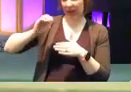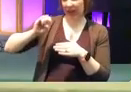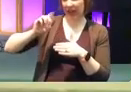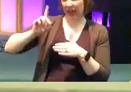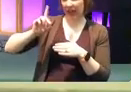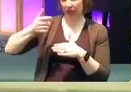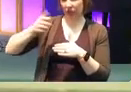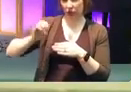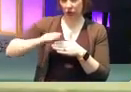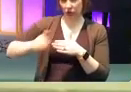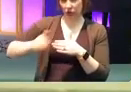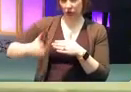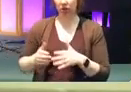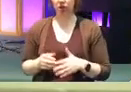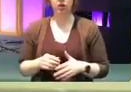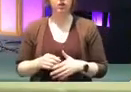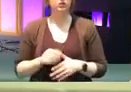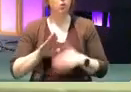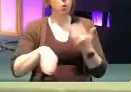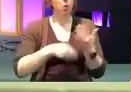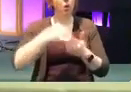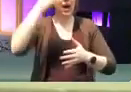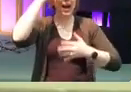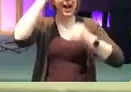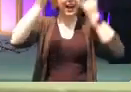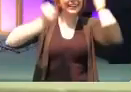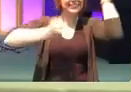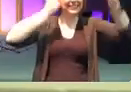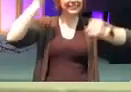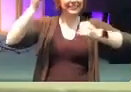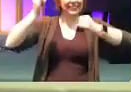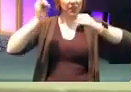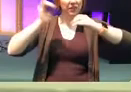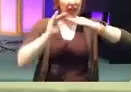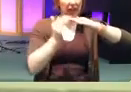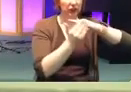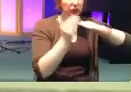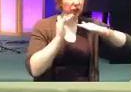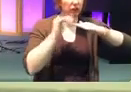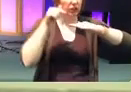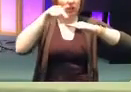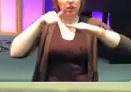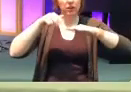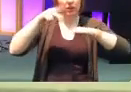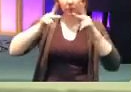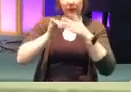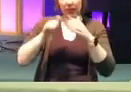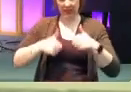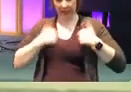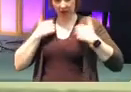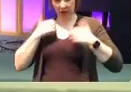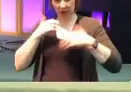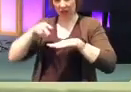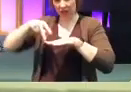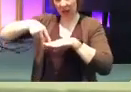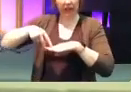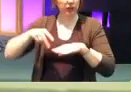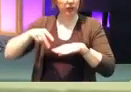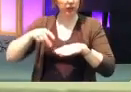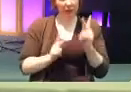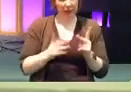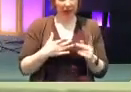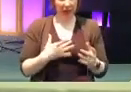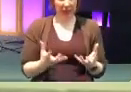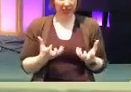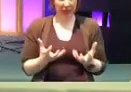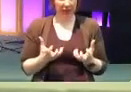edge. Now, this whole idea of the edge, you've heard that phrase before, people that live on the edge, those people that kind of